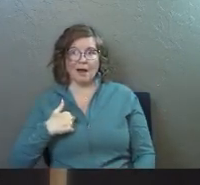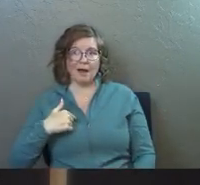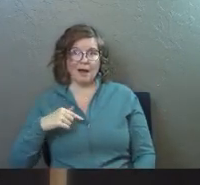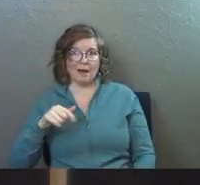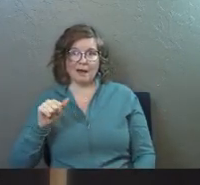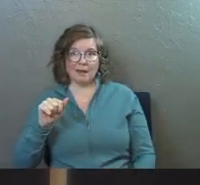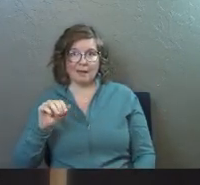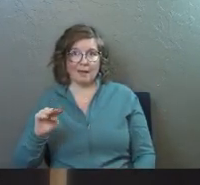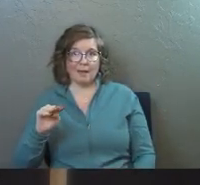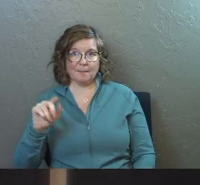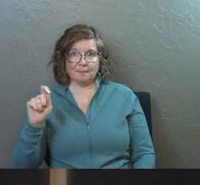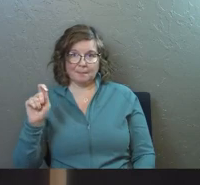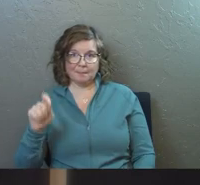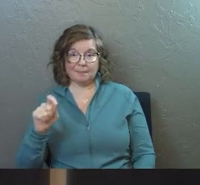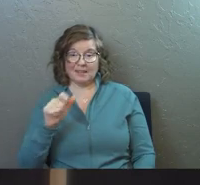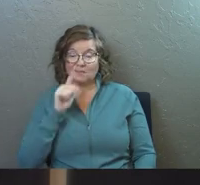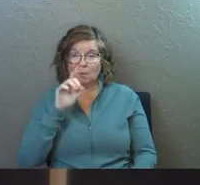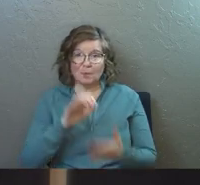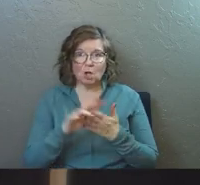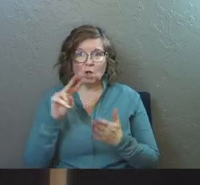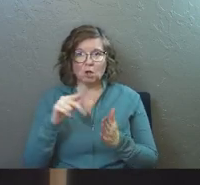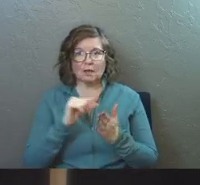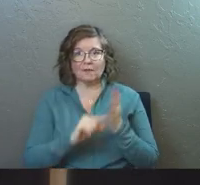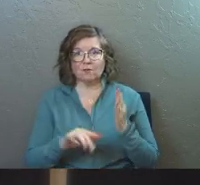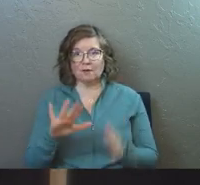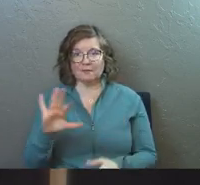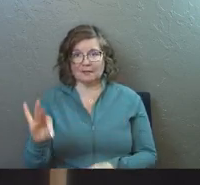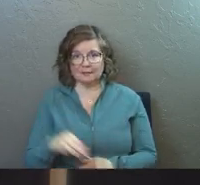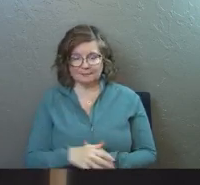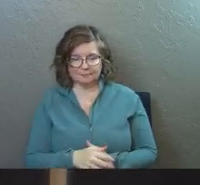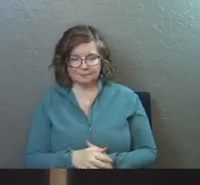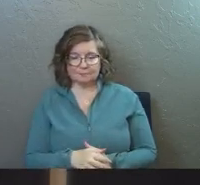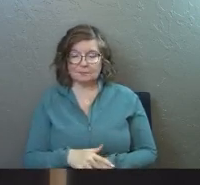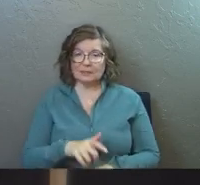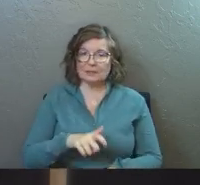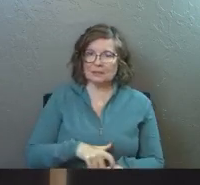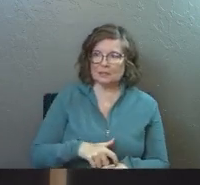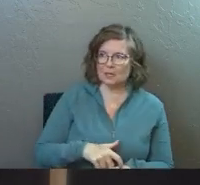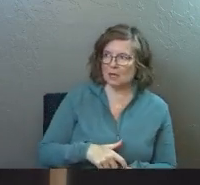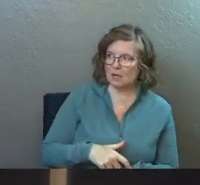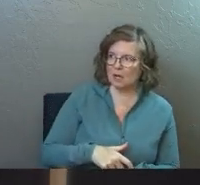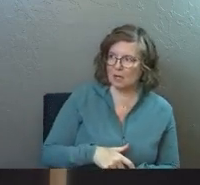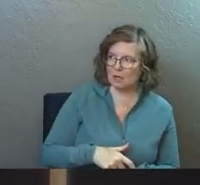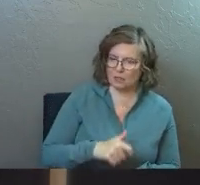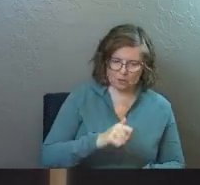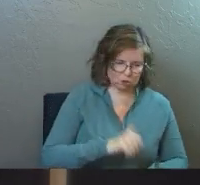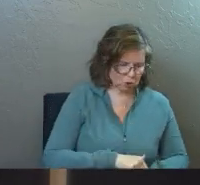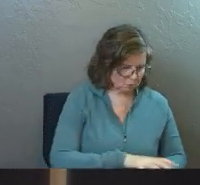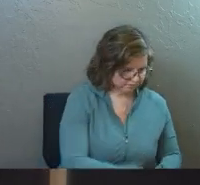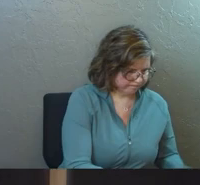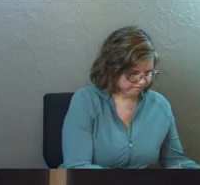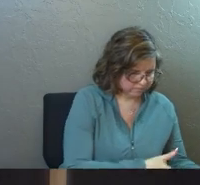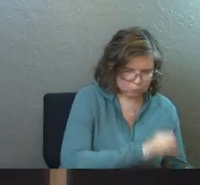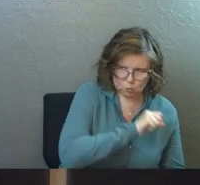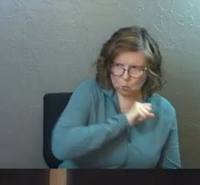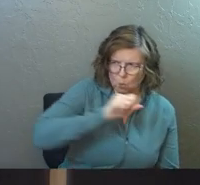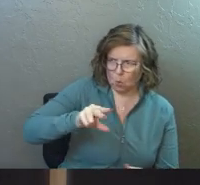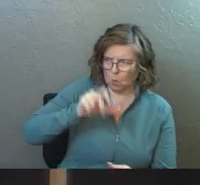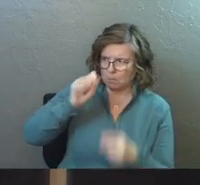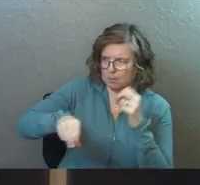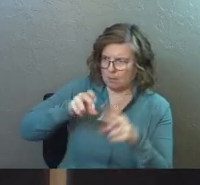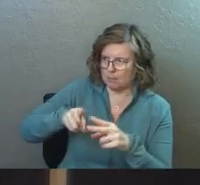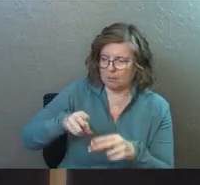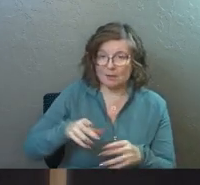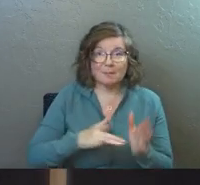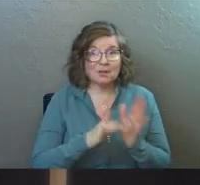And if you don't believe it, look at verse 59. At that point, they picked up stones to throw at him, but Jesus was hidden from